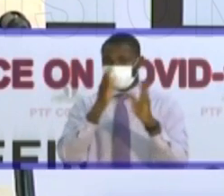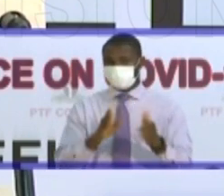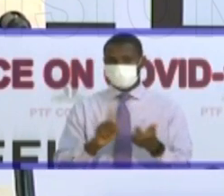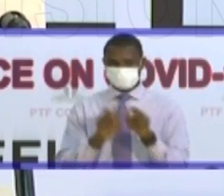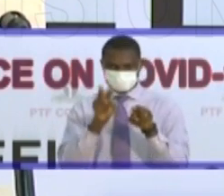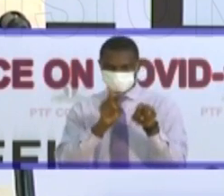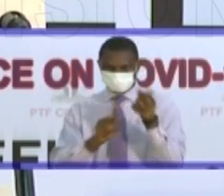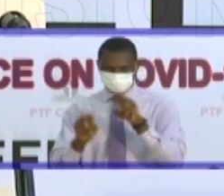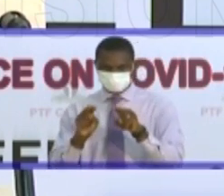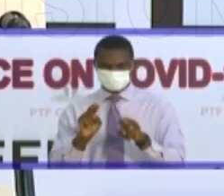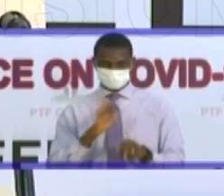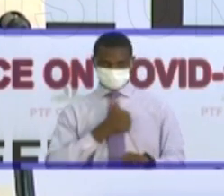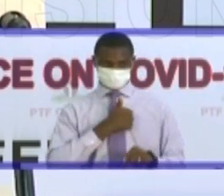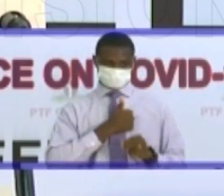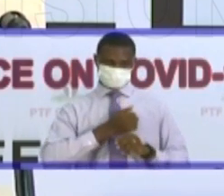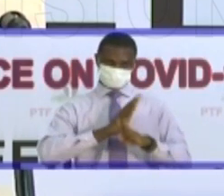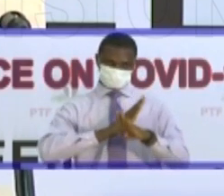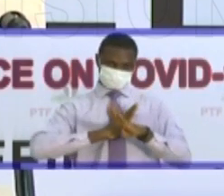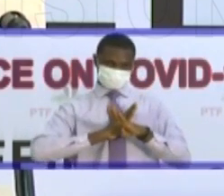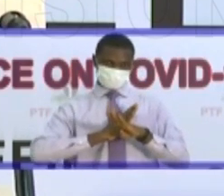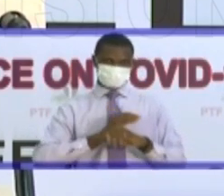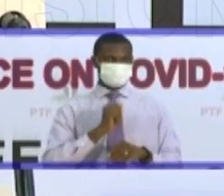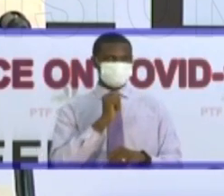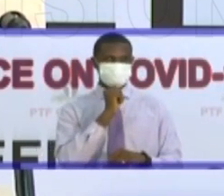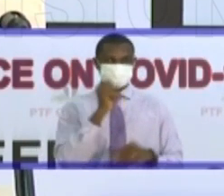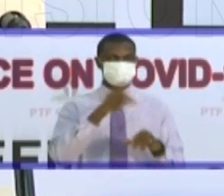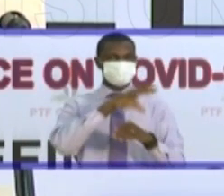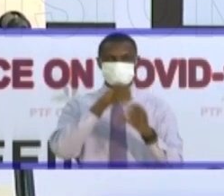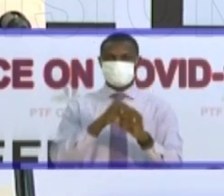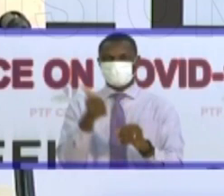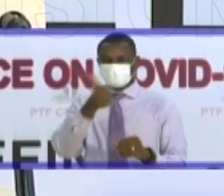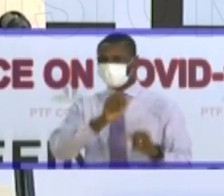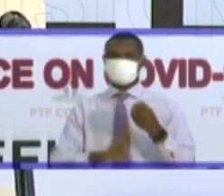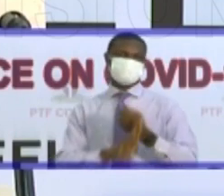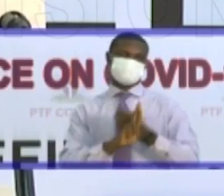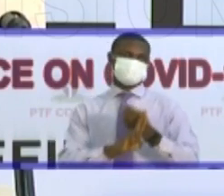they protect themselves and not to take any risk in the line of duty.